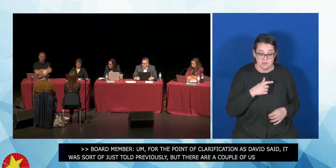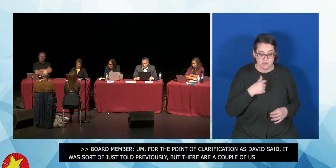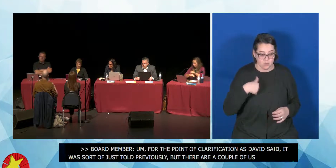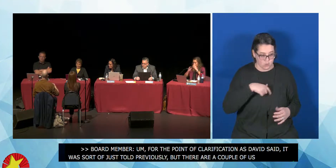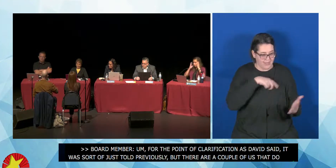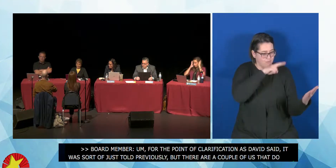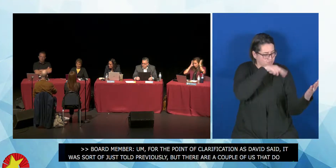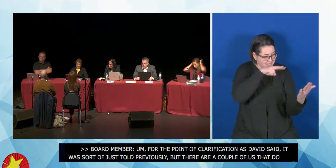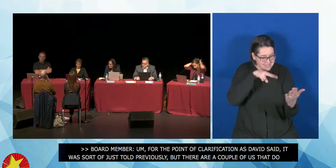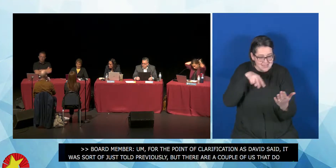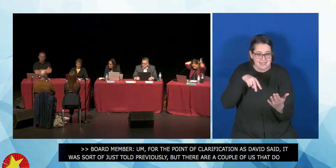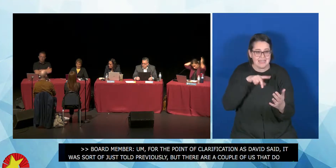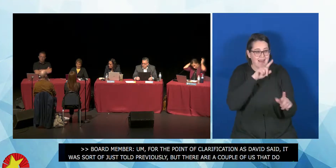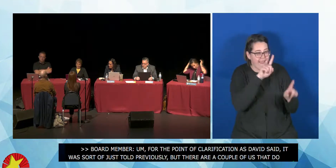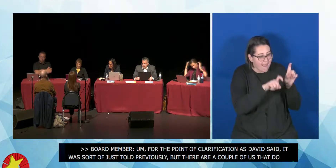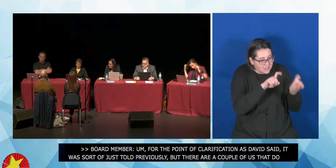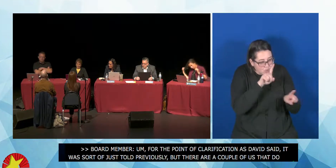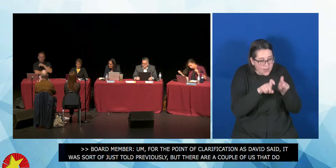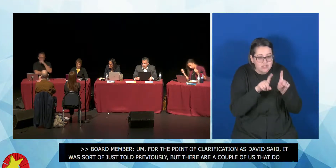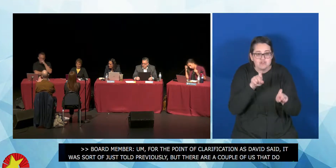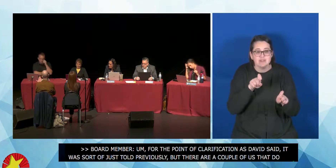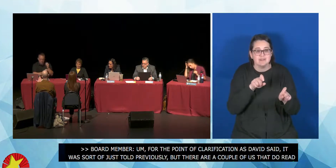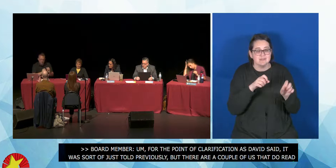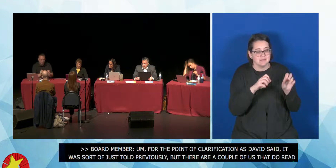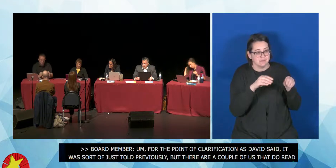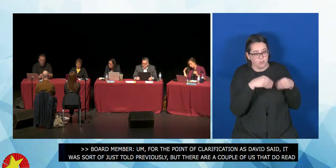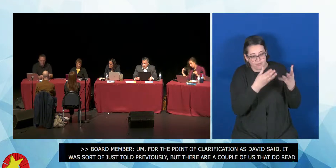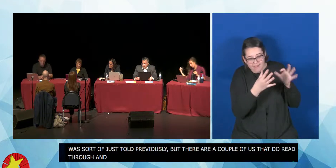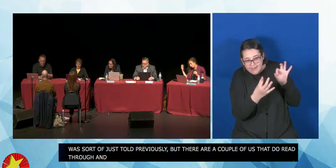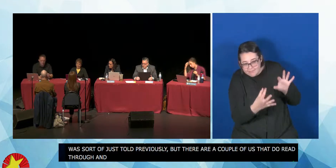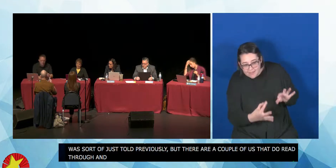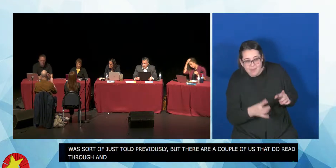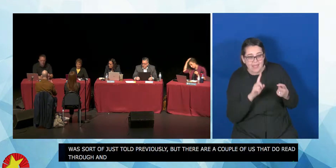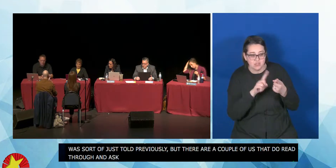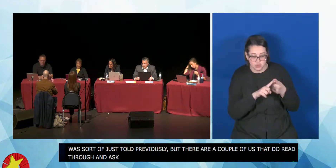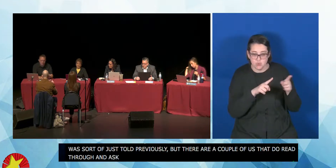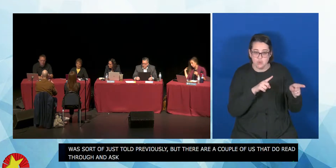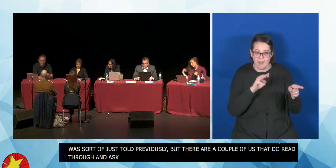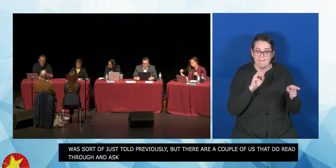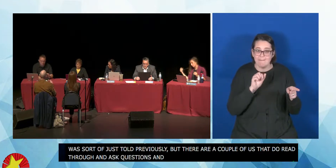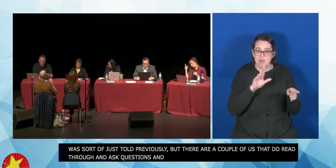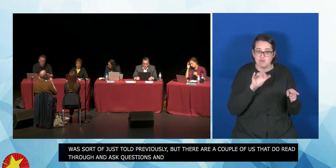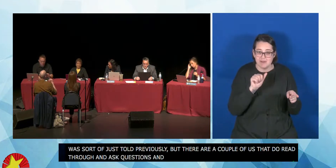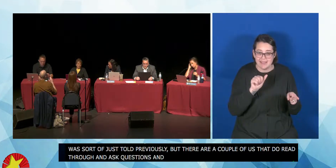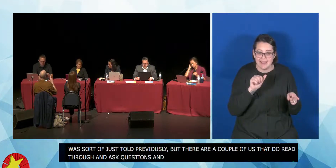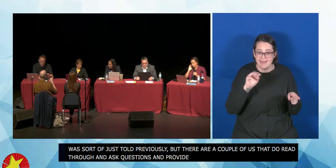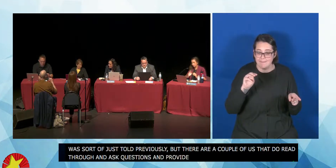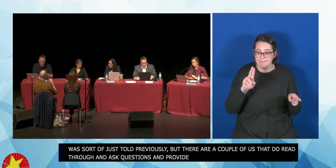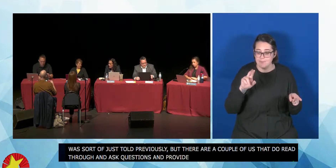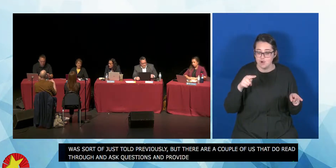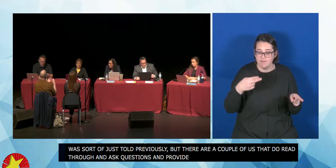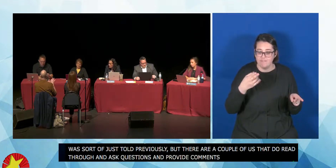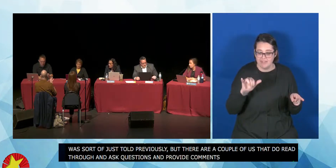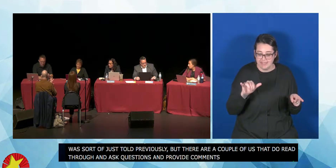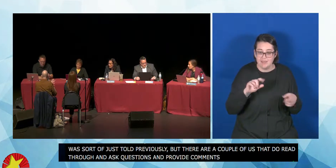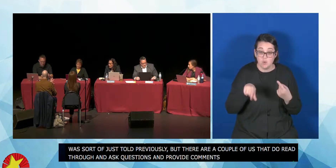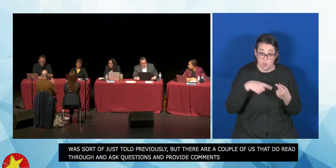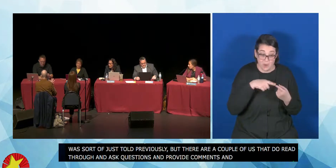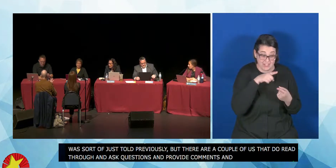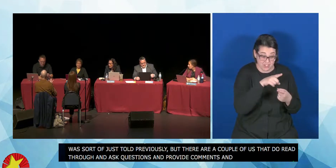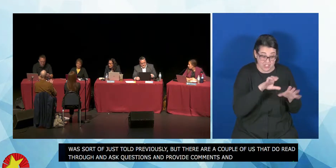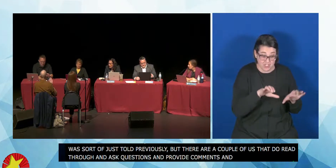and ask questions and provide comments and feedback to Maria Murphy when she is doing red lines.